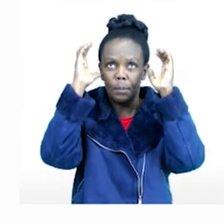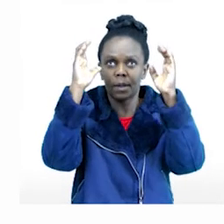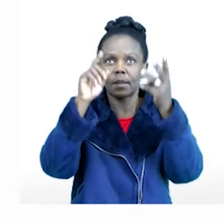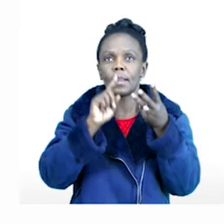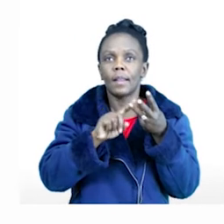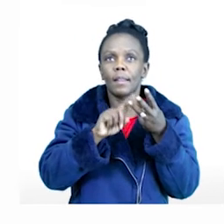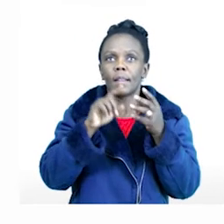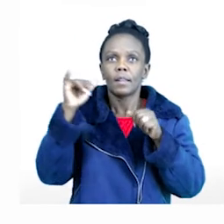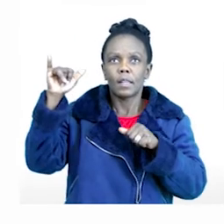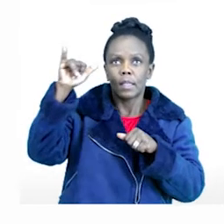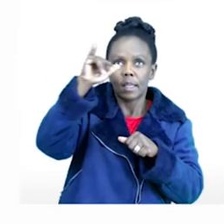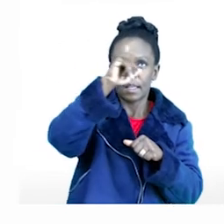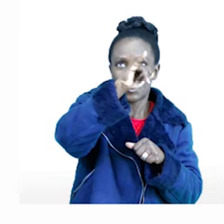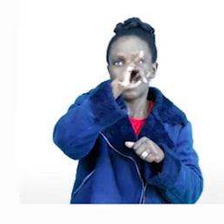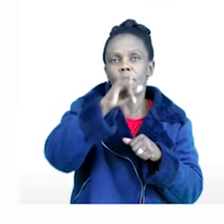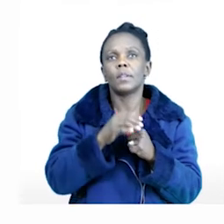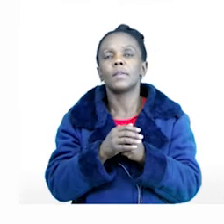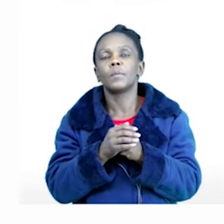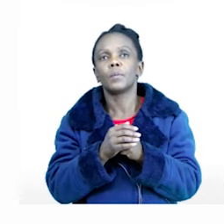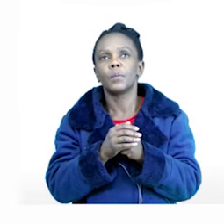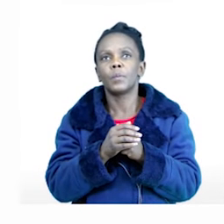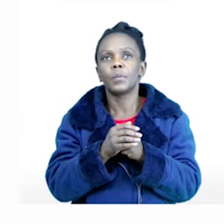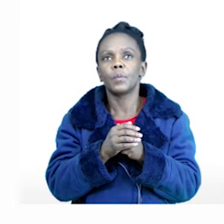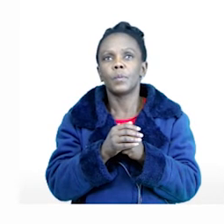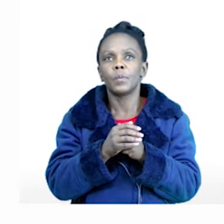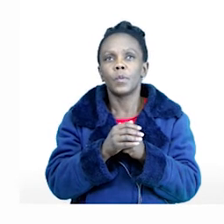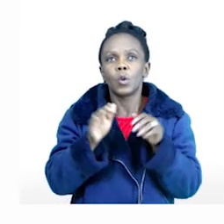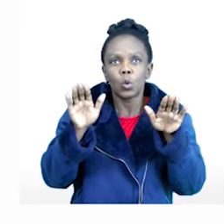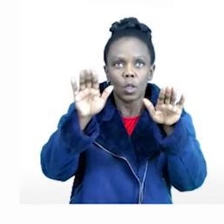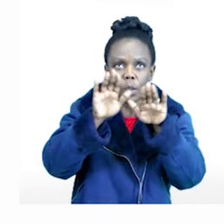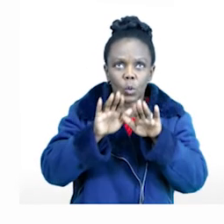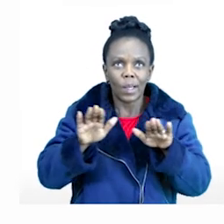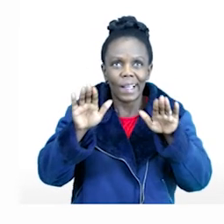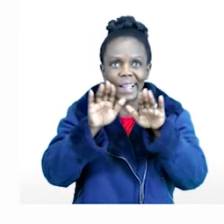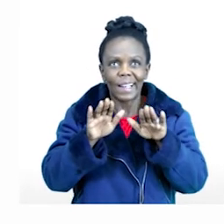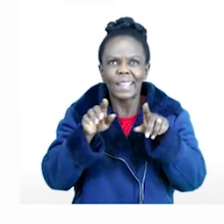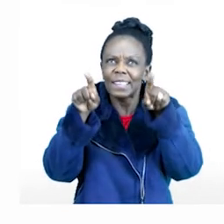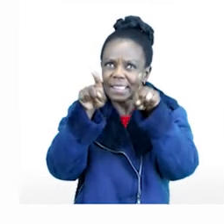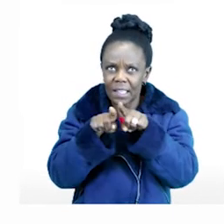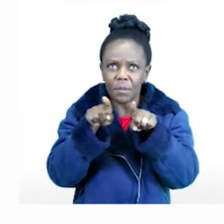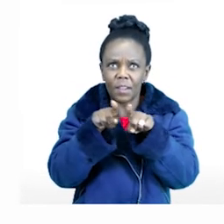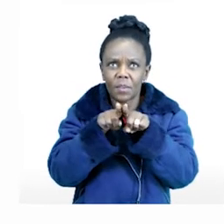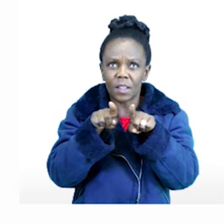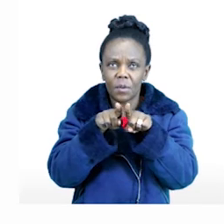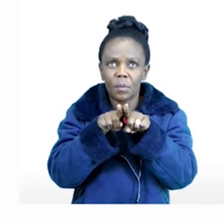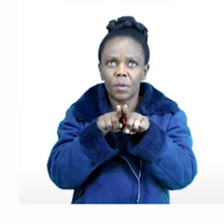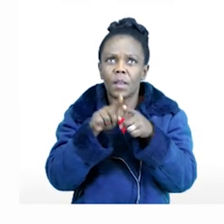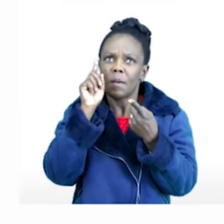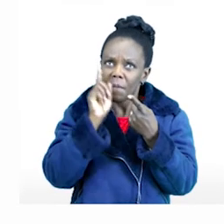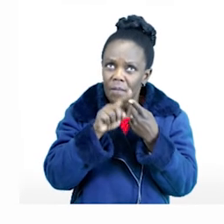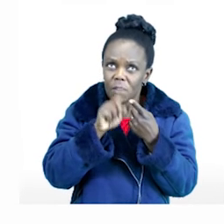an aeroplane. Your job is to color the pattern as it comes. Let's take a look